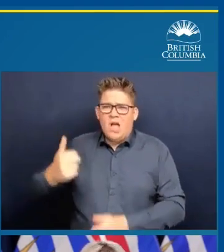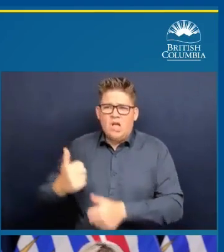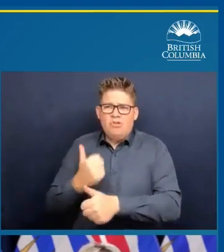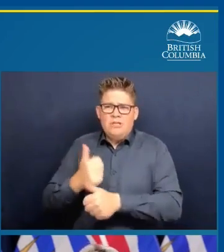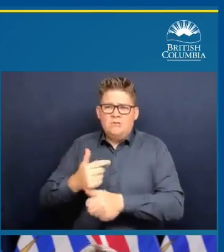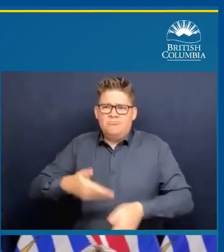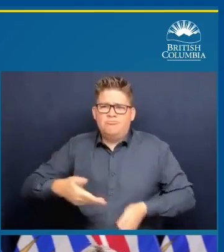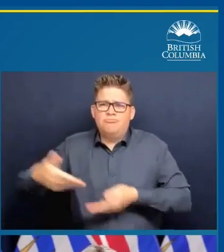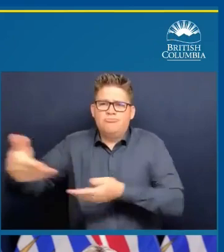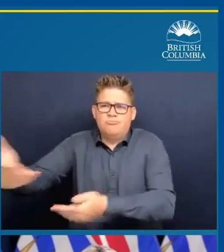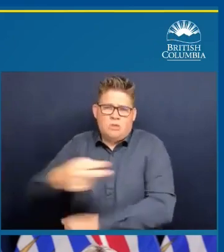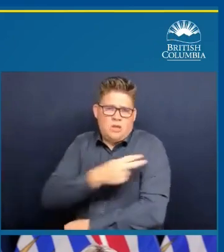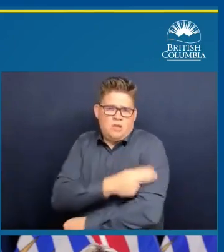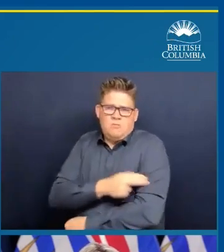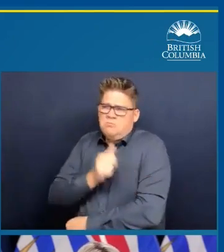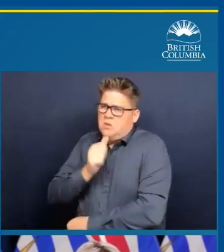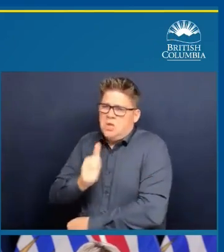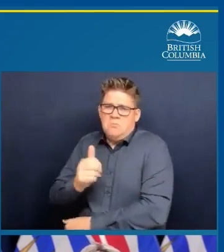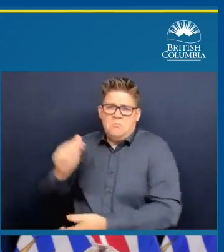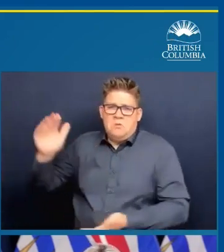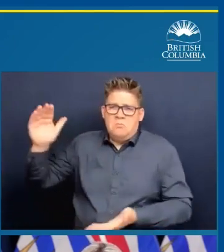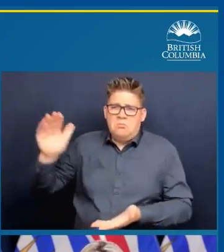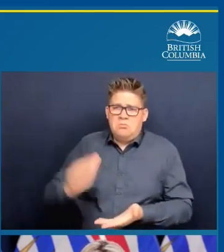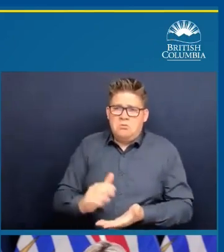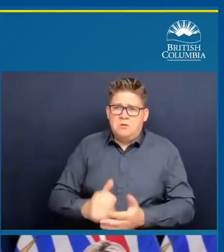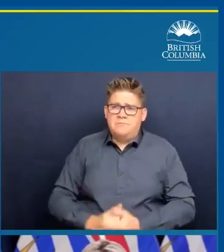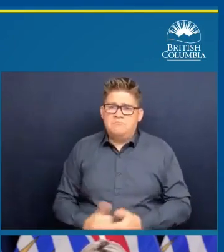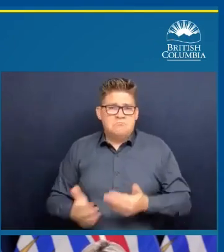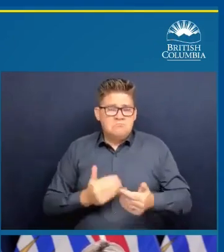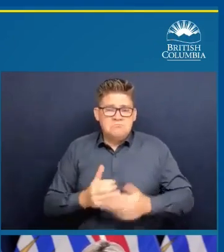care, even people who are immune compromised.